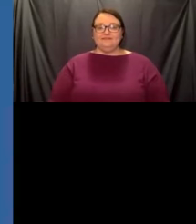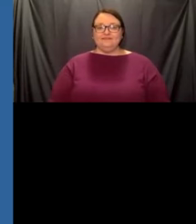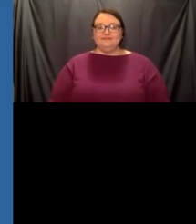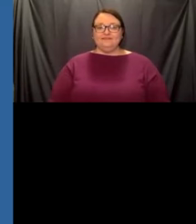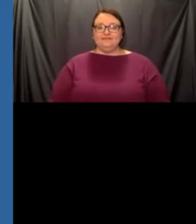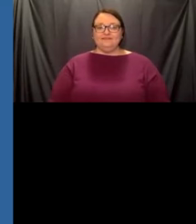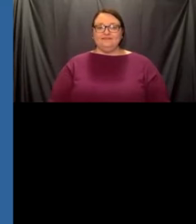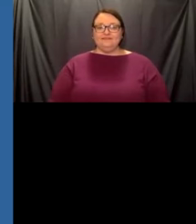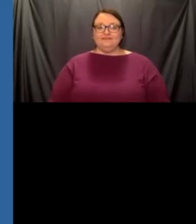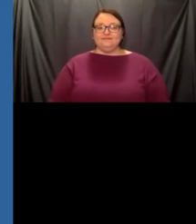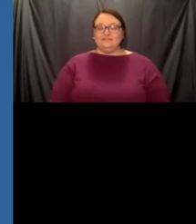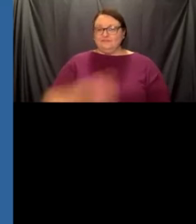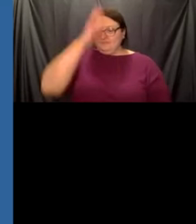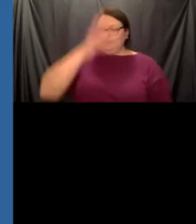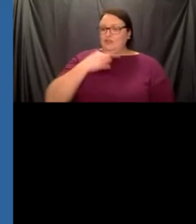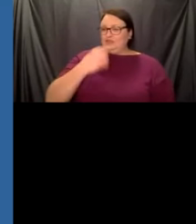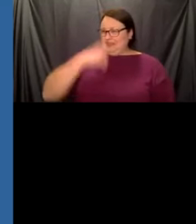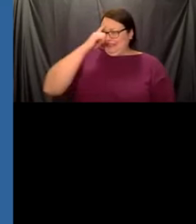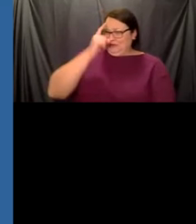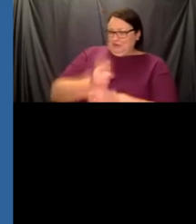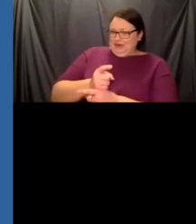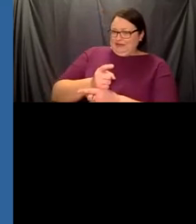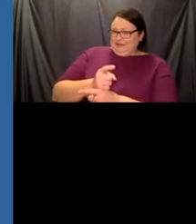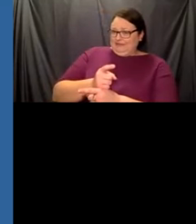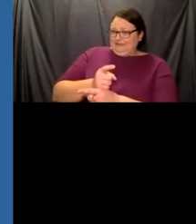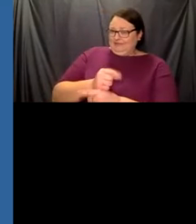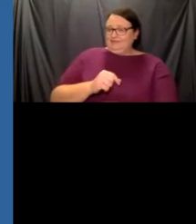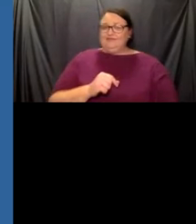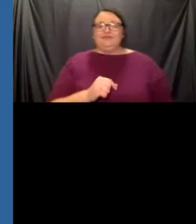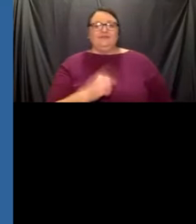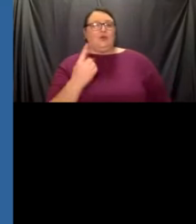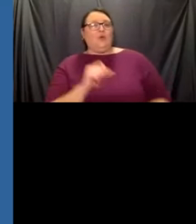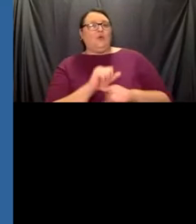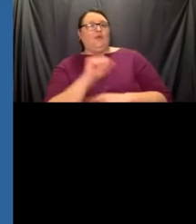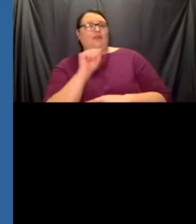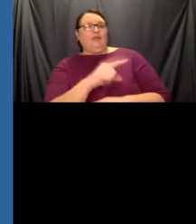All right, I think this is right. All right, there we go. Oh, you only sent it to one person.